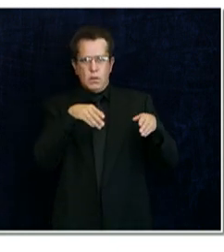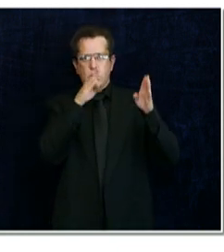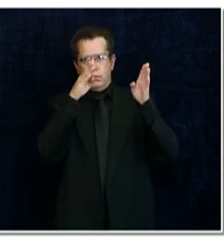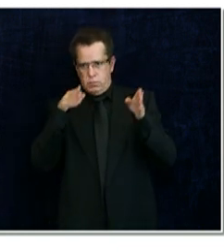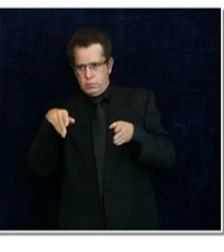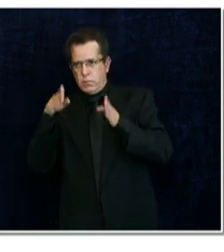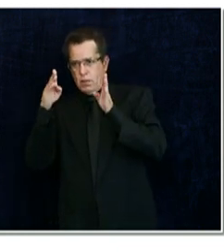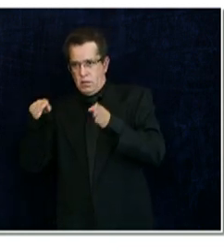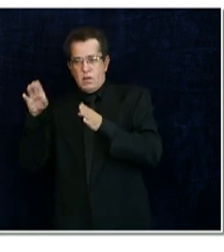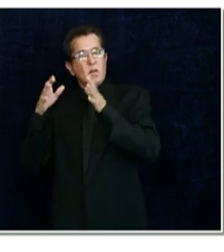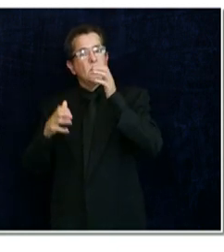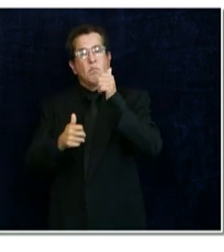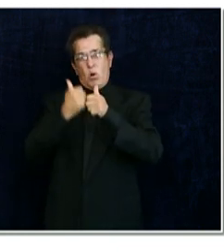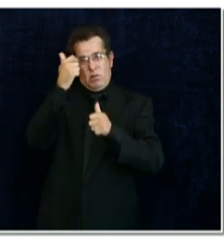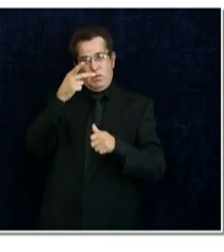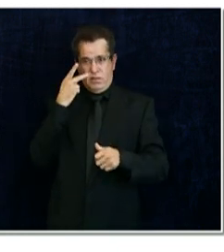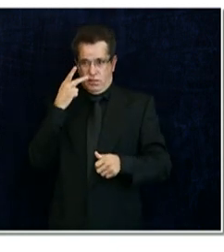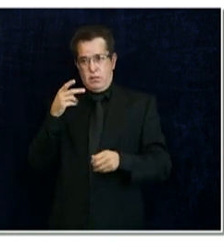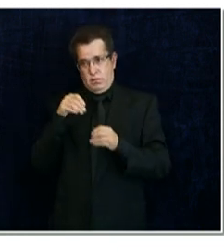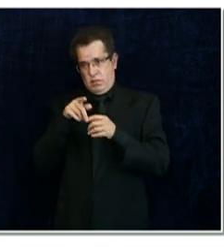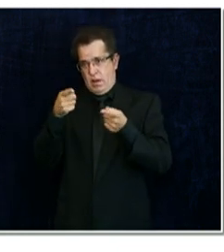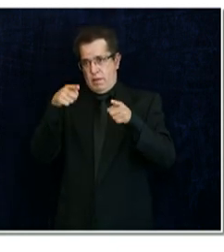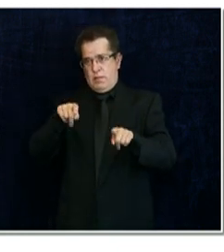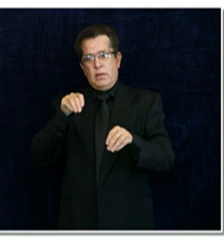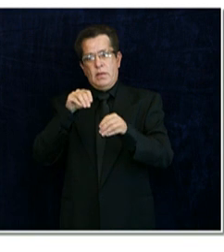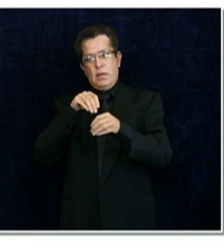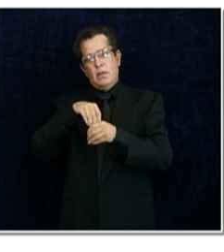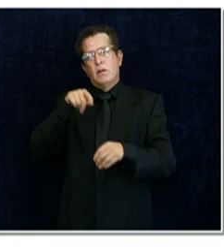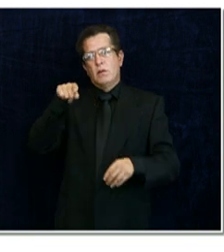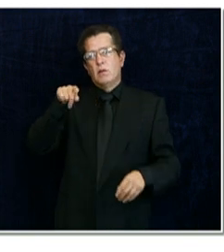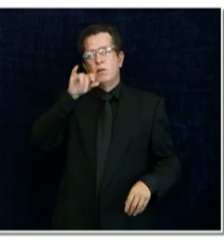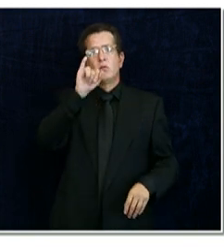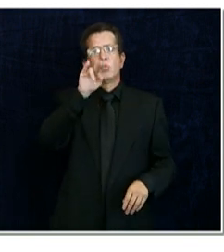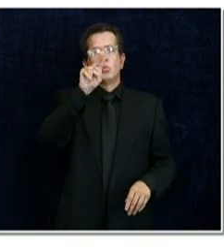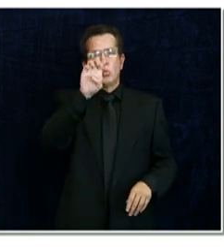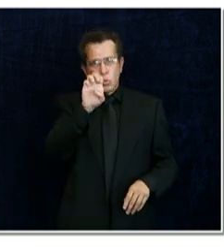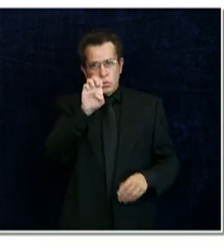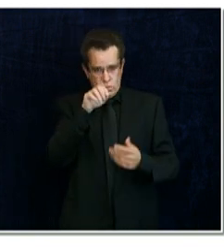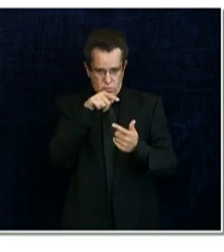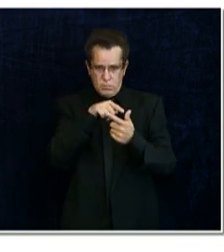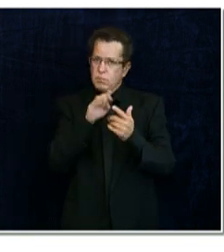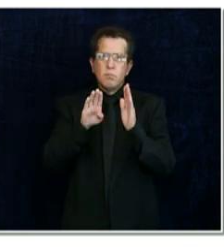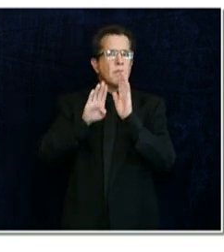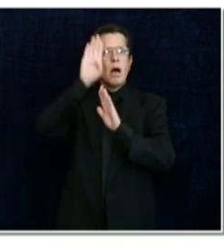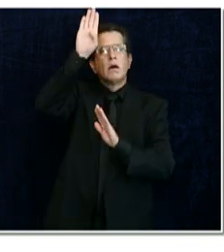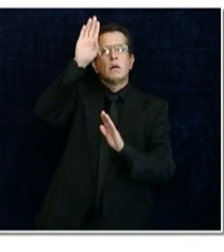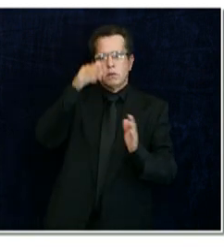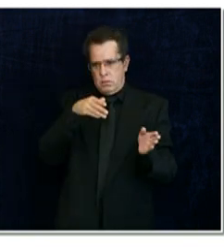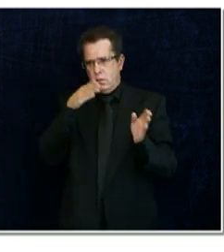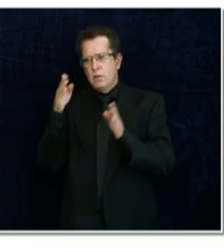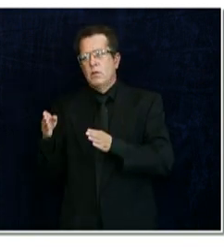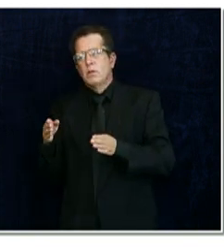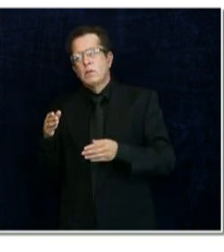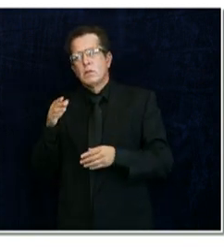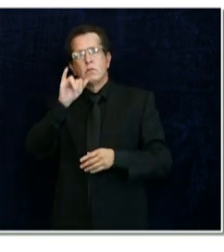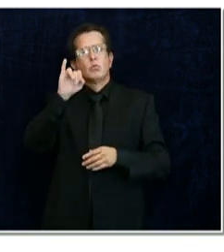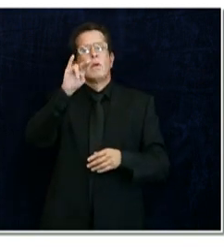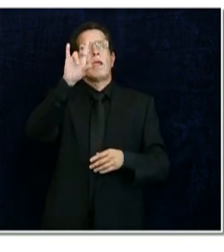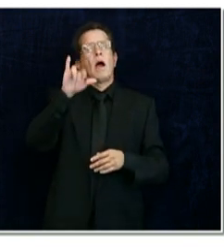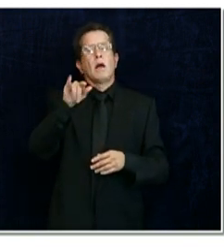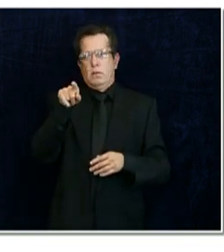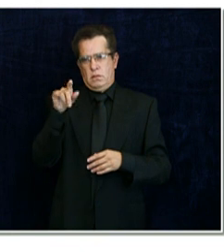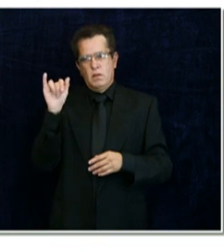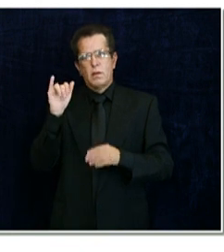setting outbreaks have been in the months of June and more significantly in